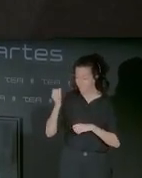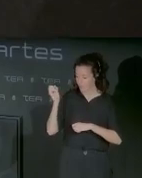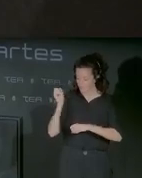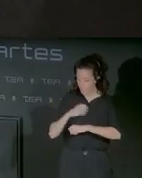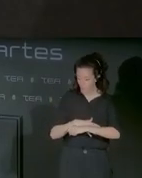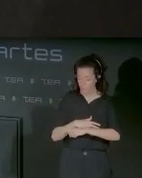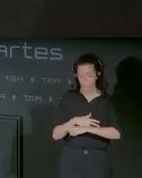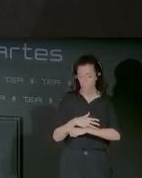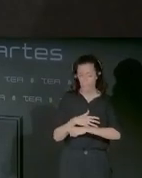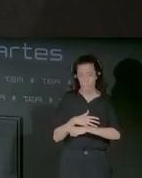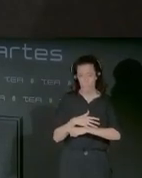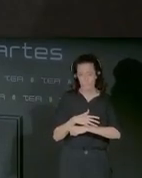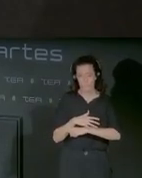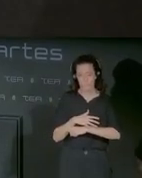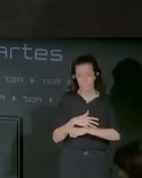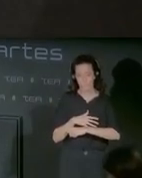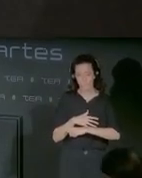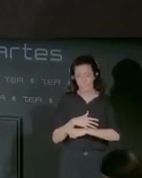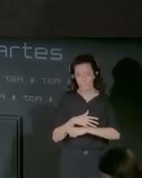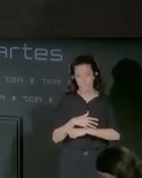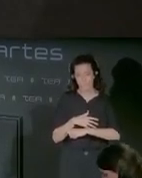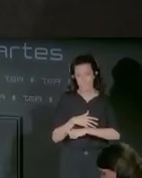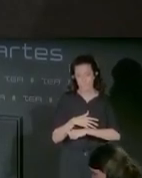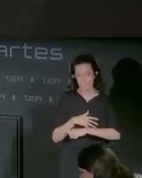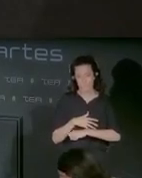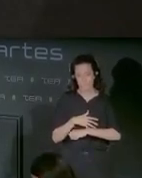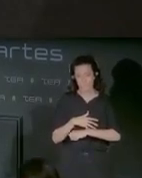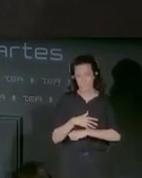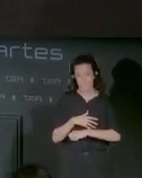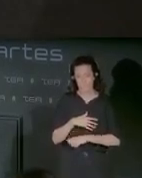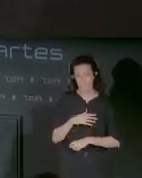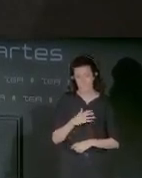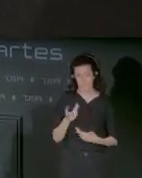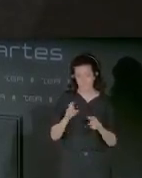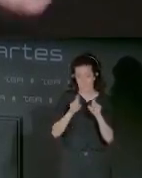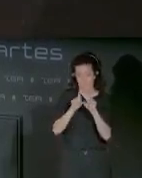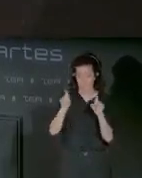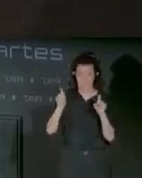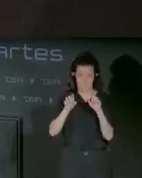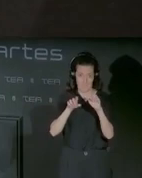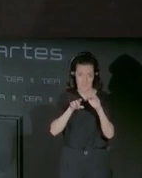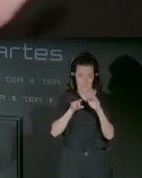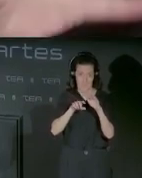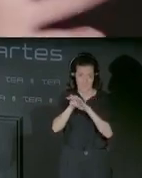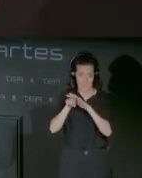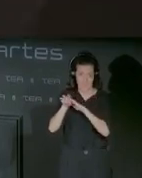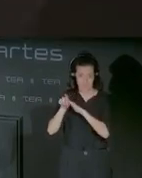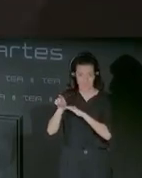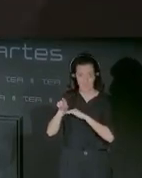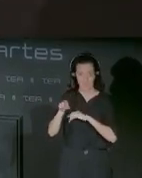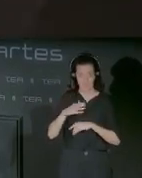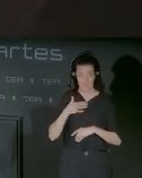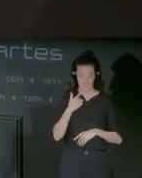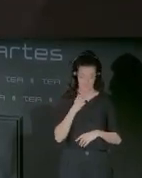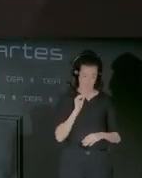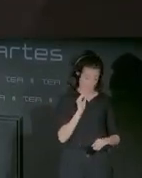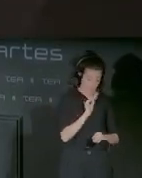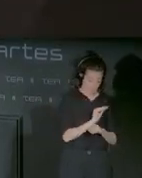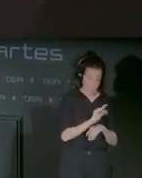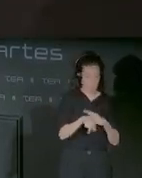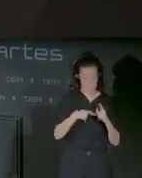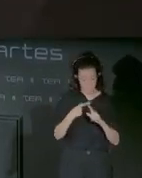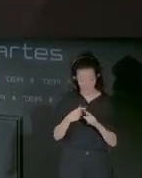in addition to the EU funding that were mentioned yesterday. You start to have a kind of,